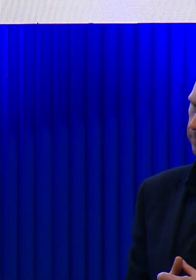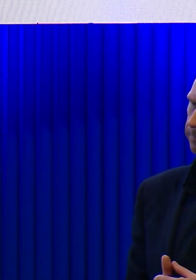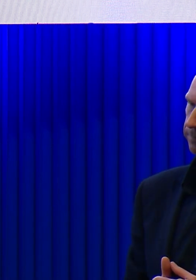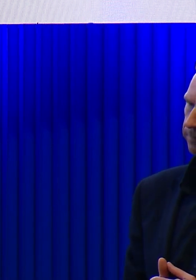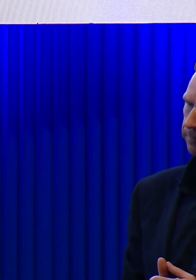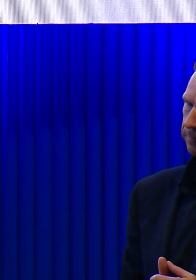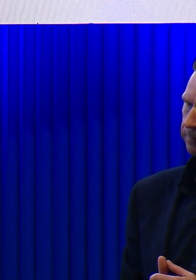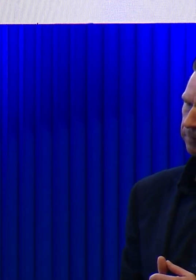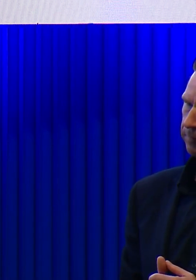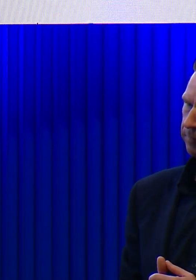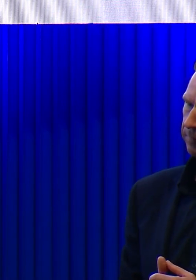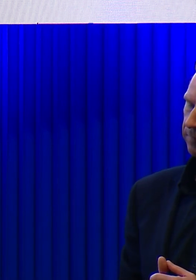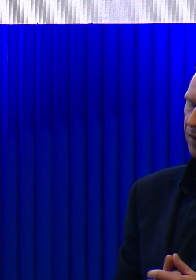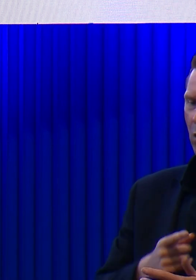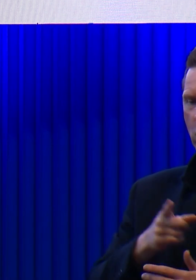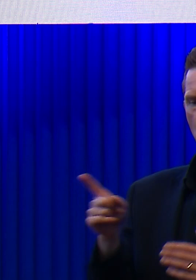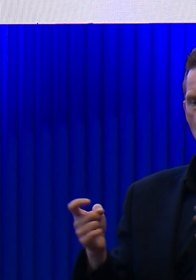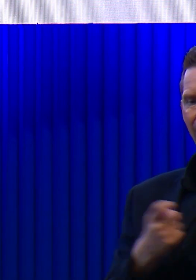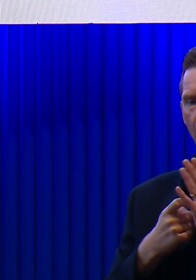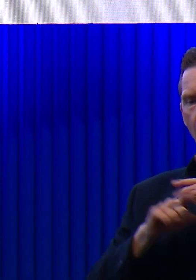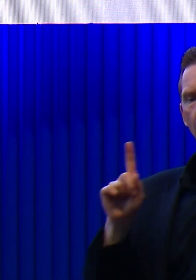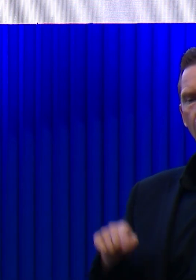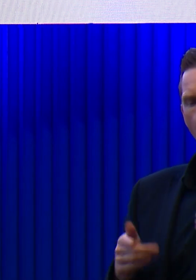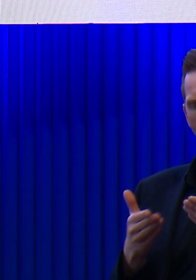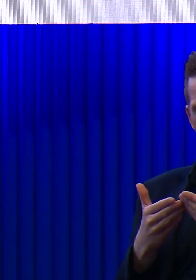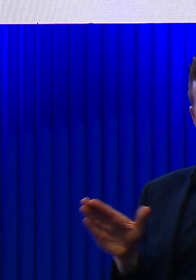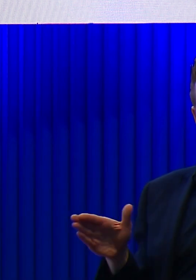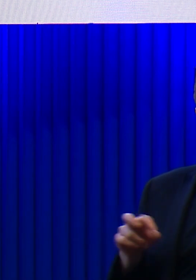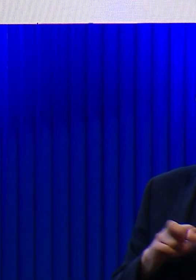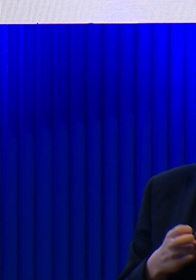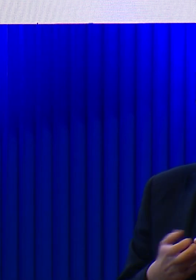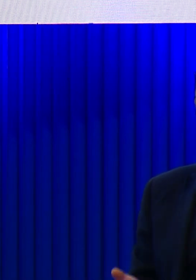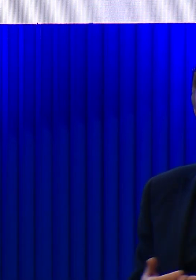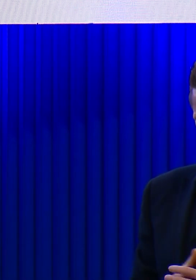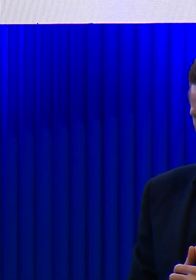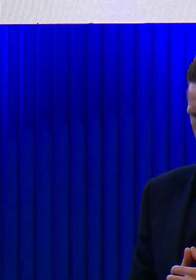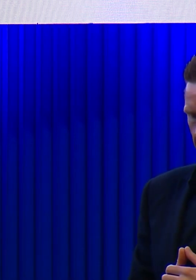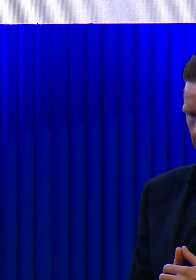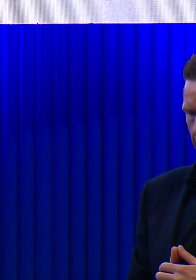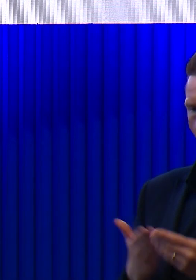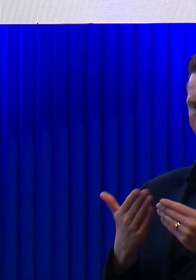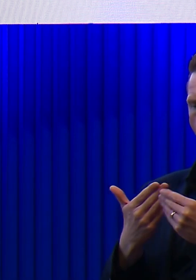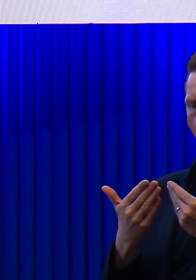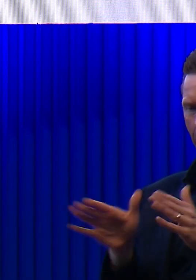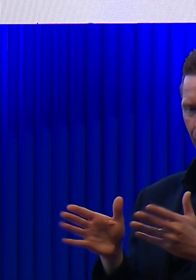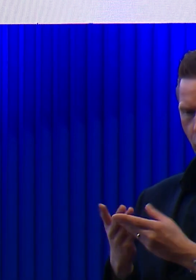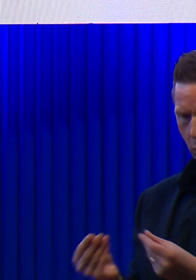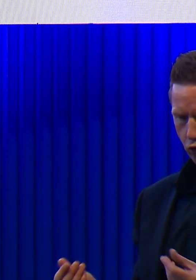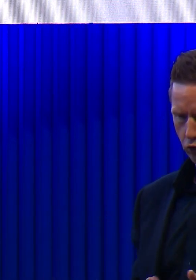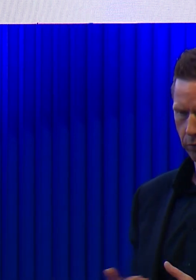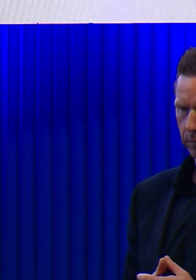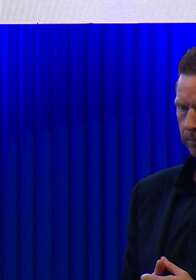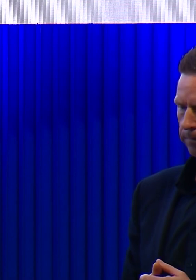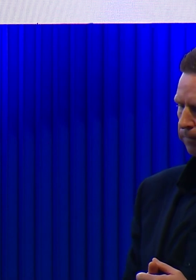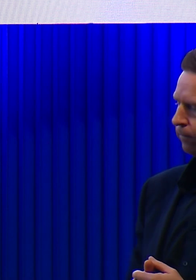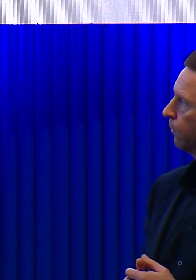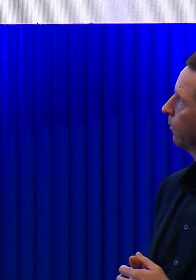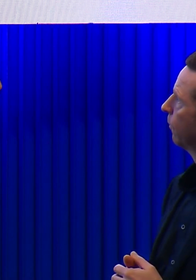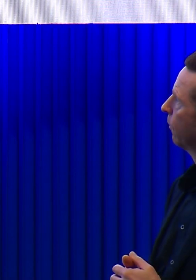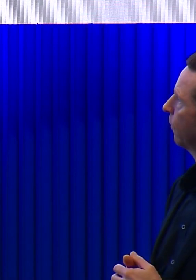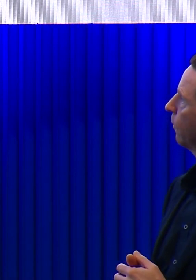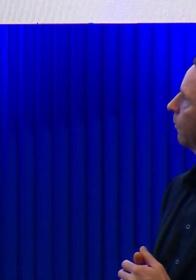in the problem than in the solution. So you're more comfortable when you are given the problem to be solved